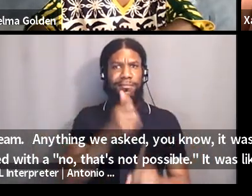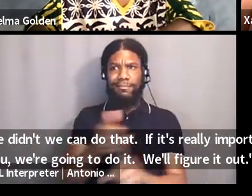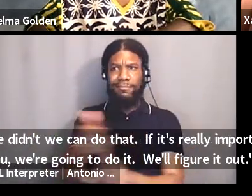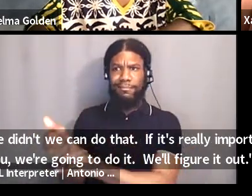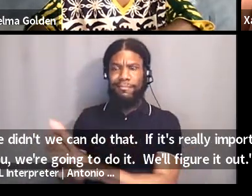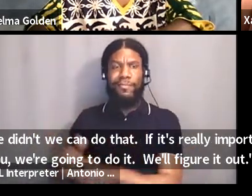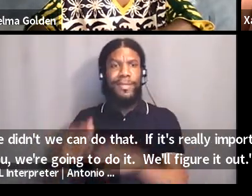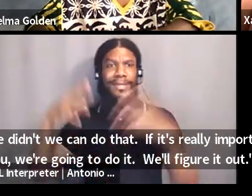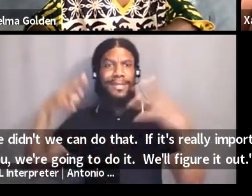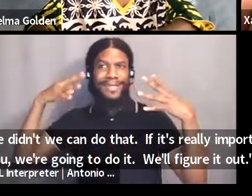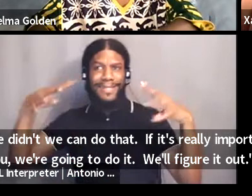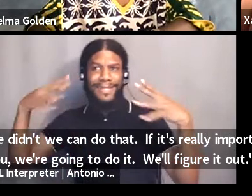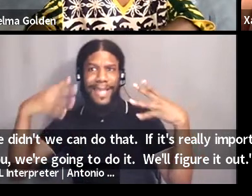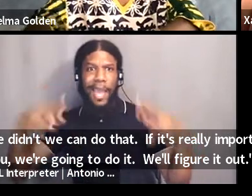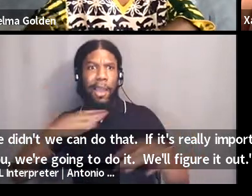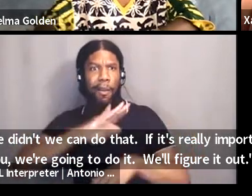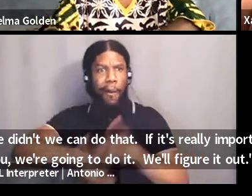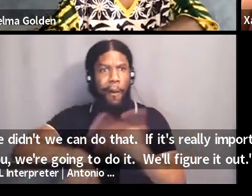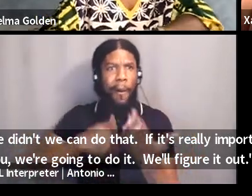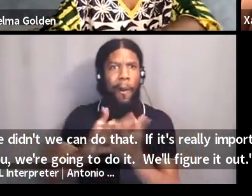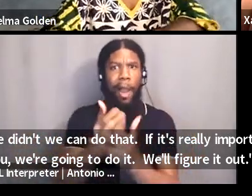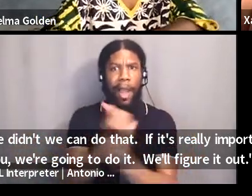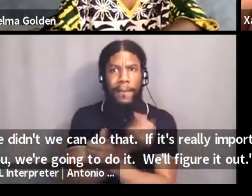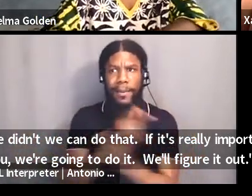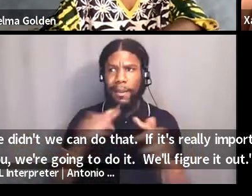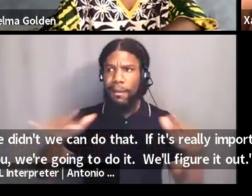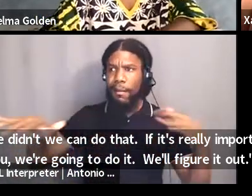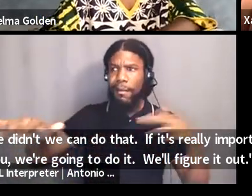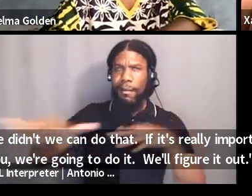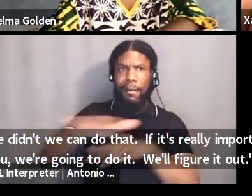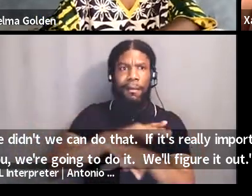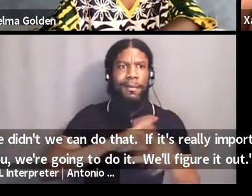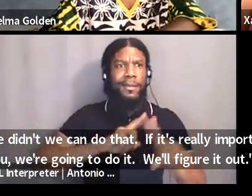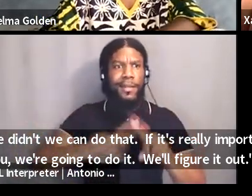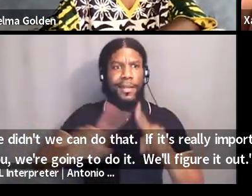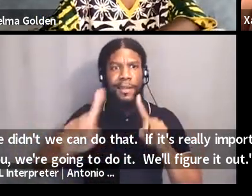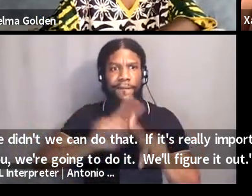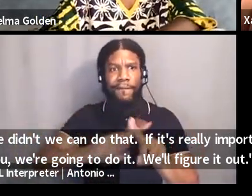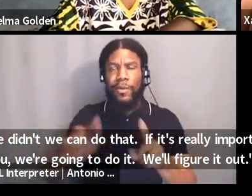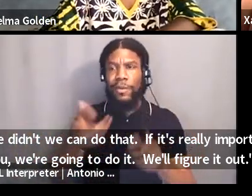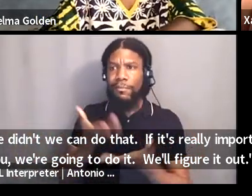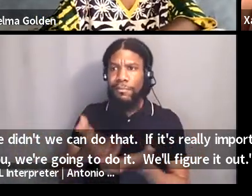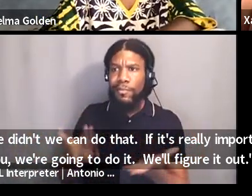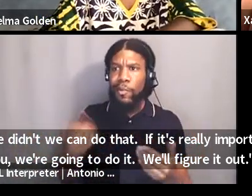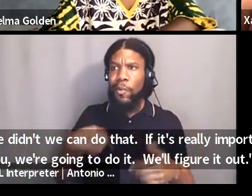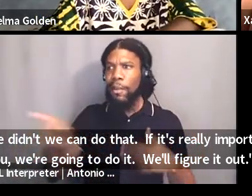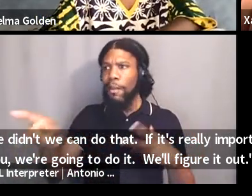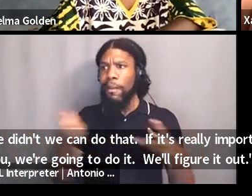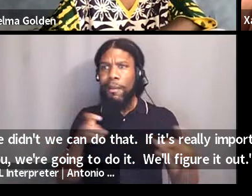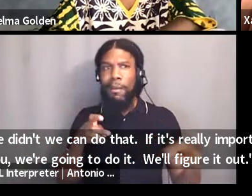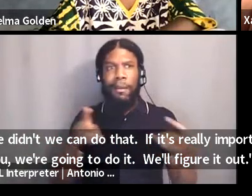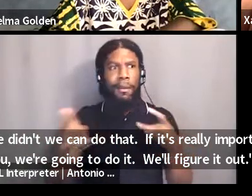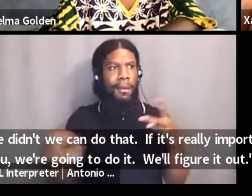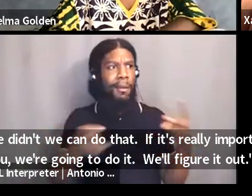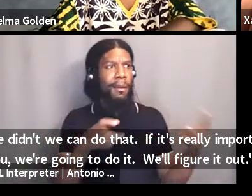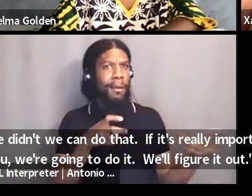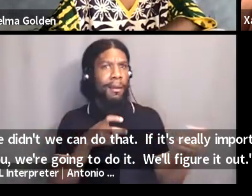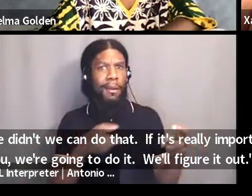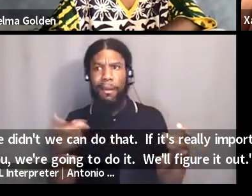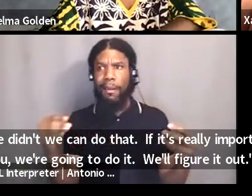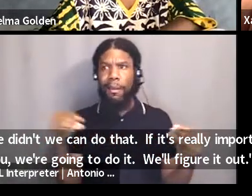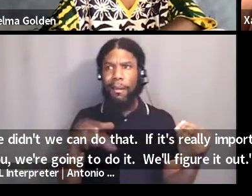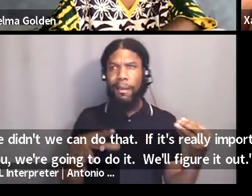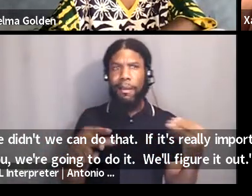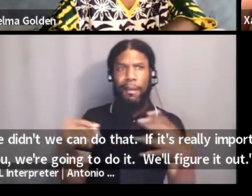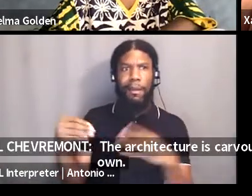sound, all of it, and we were bringing together. The challenges for that is just like, you know, it can be very difficult. Things we didn't know.